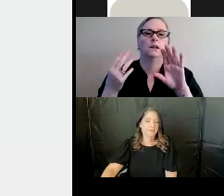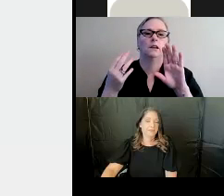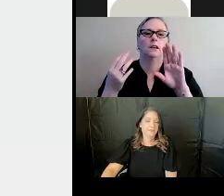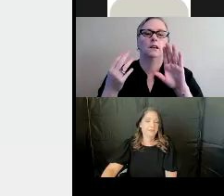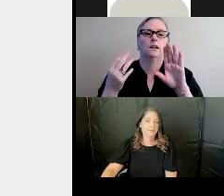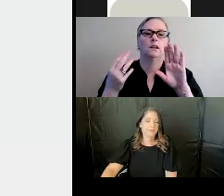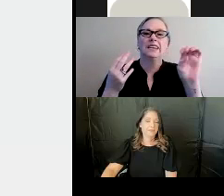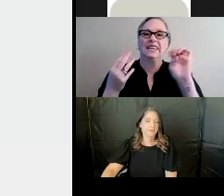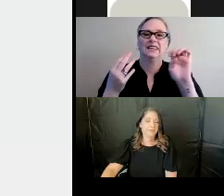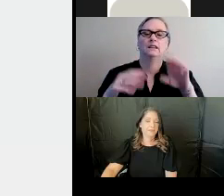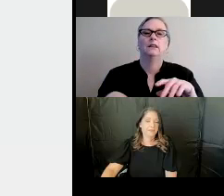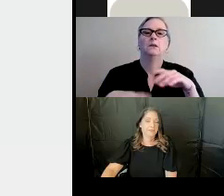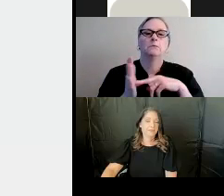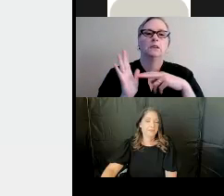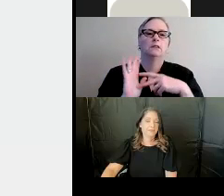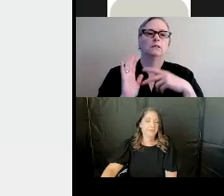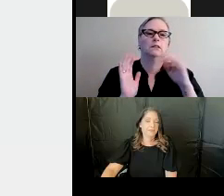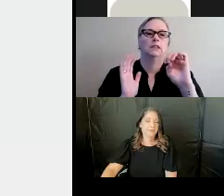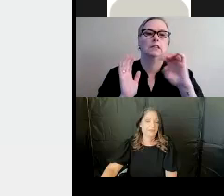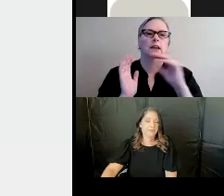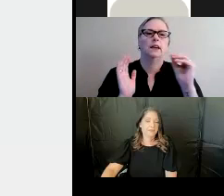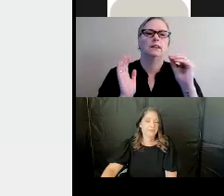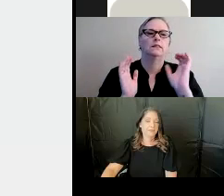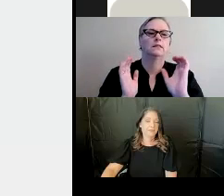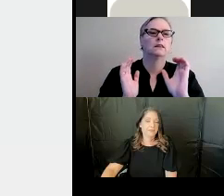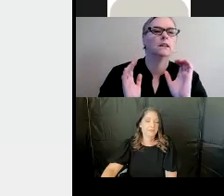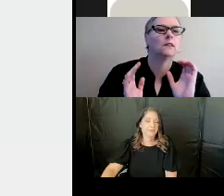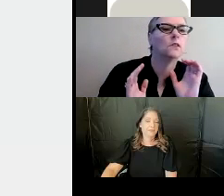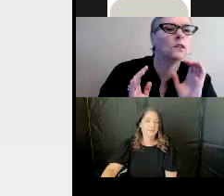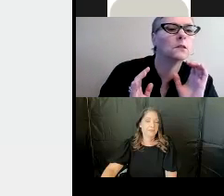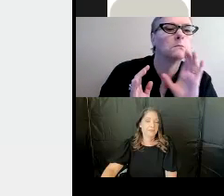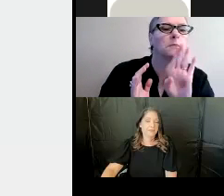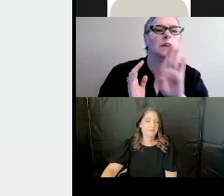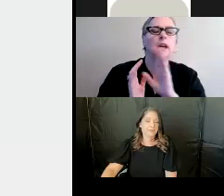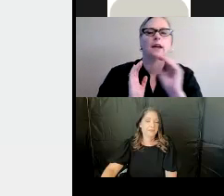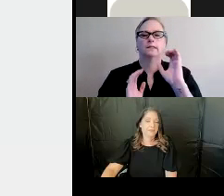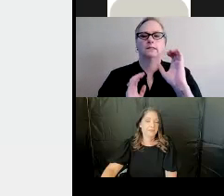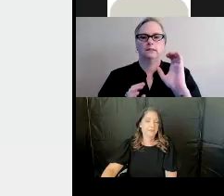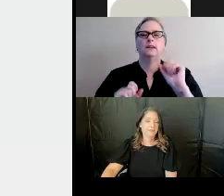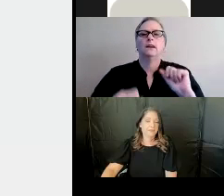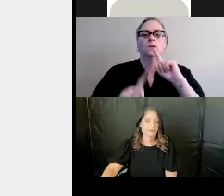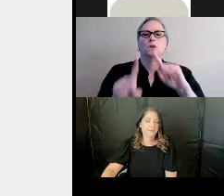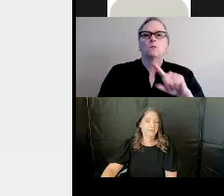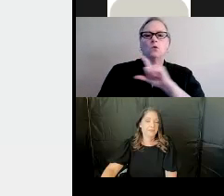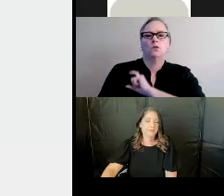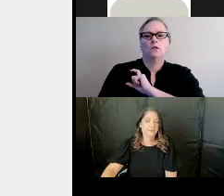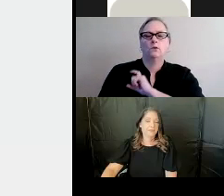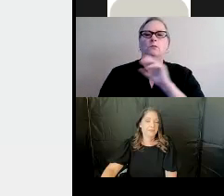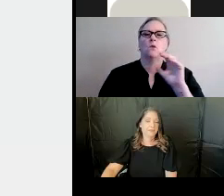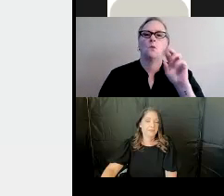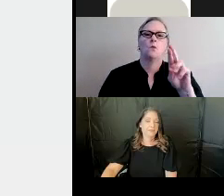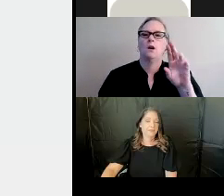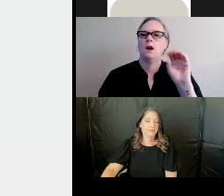E, will be E and C. He could report it to Long-Term Care Ombudsman Program or law enforcement.